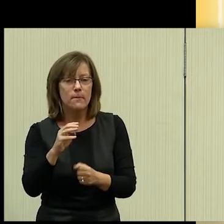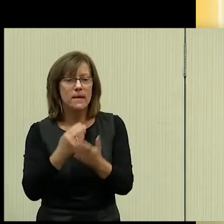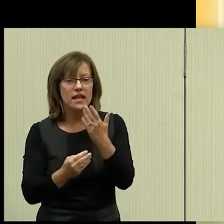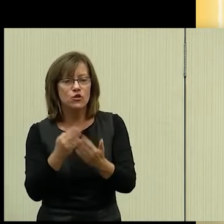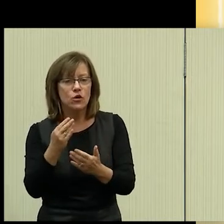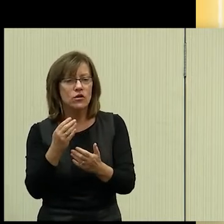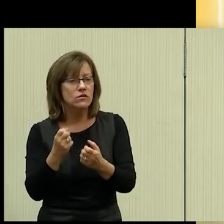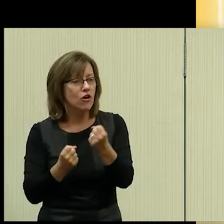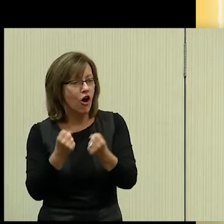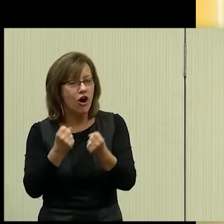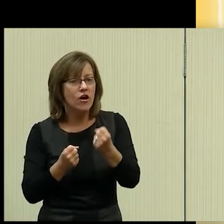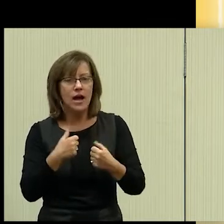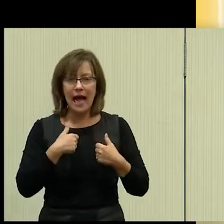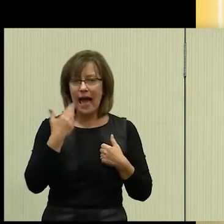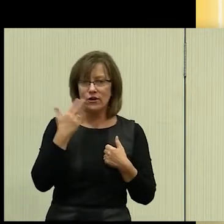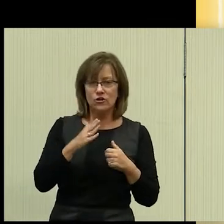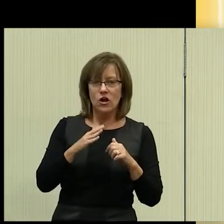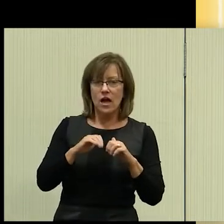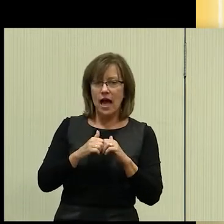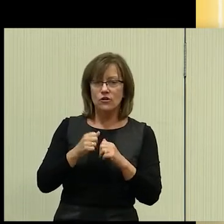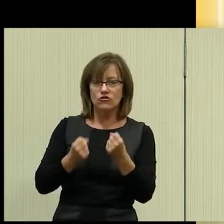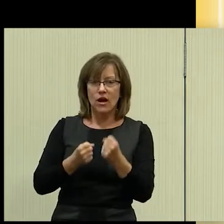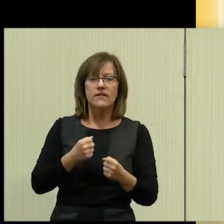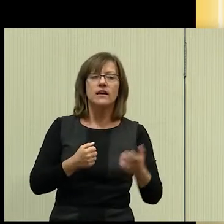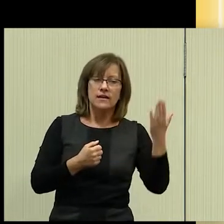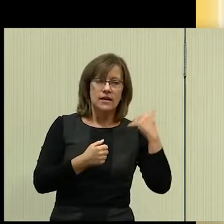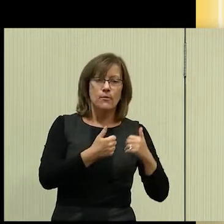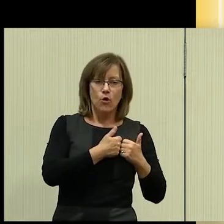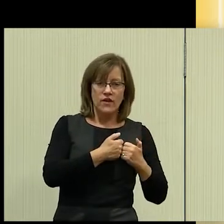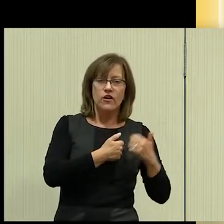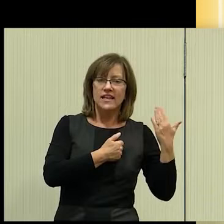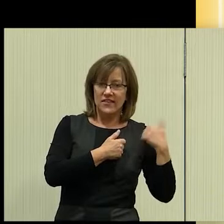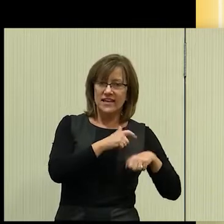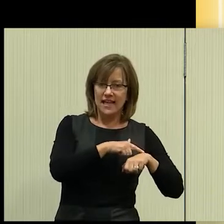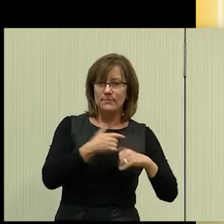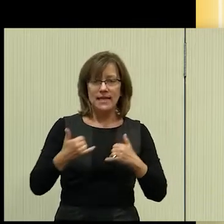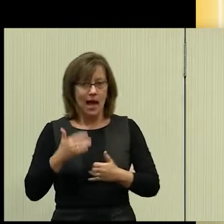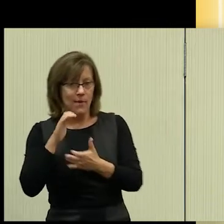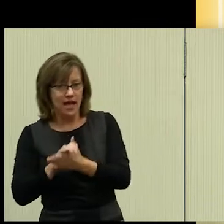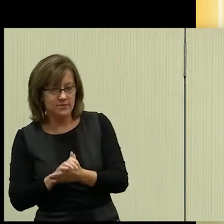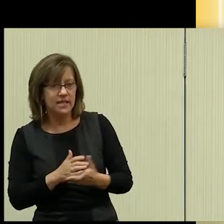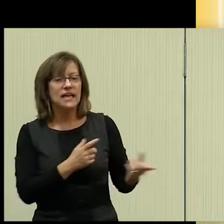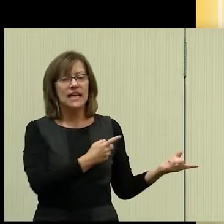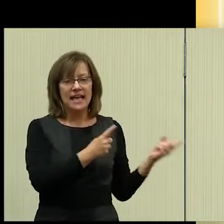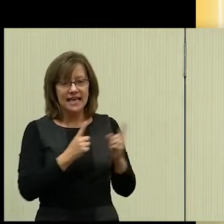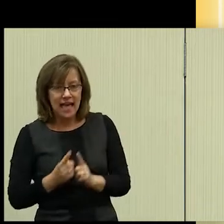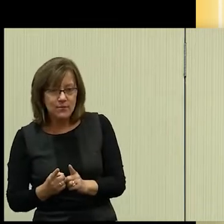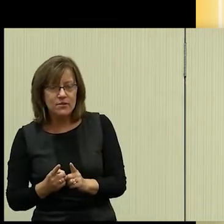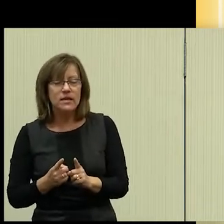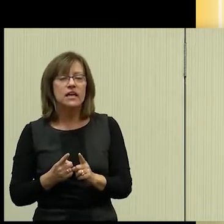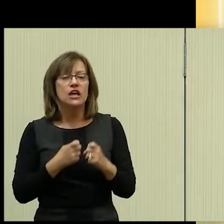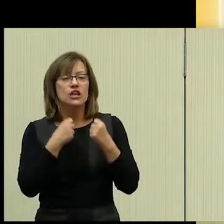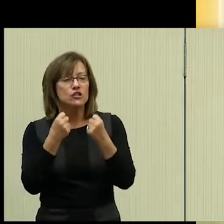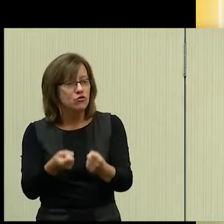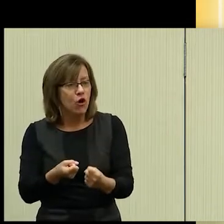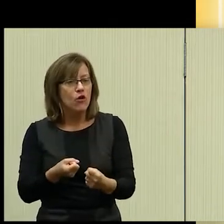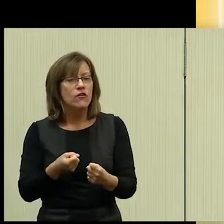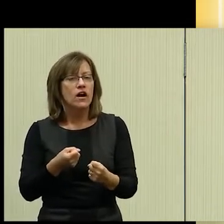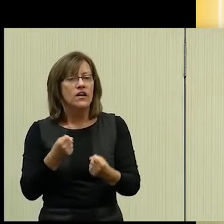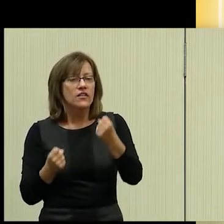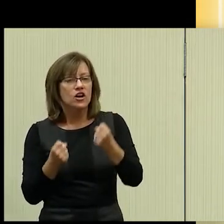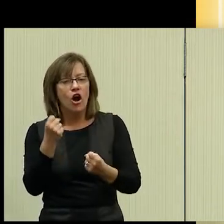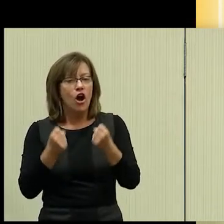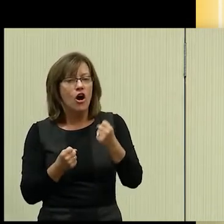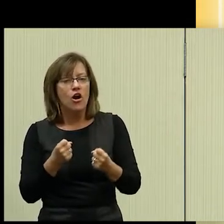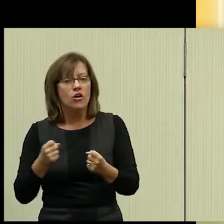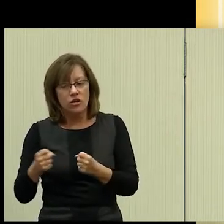So the person who's my husband now, was my boyfriend at the time, came with me and drove the stick shift car to the College of DuPage parking lot to